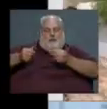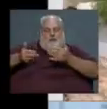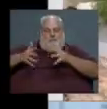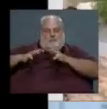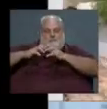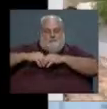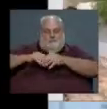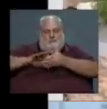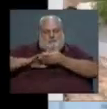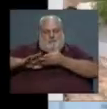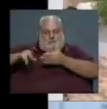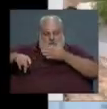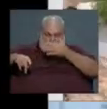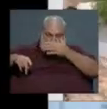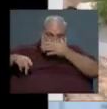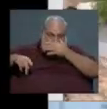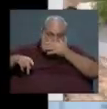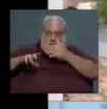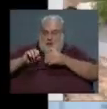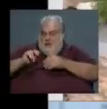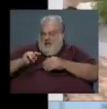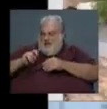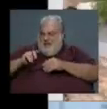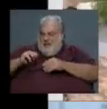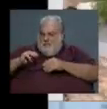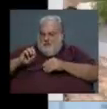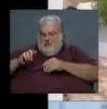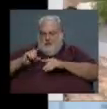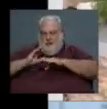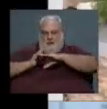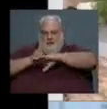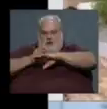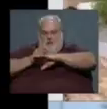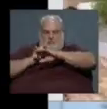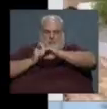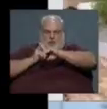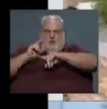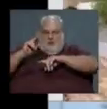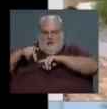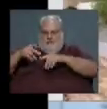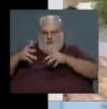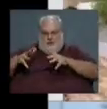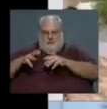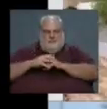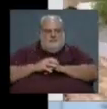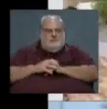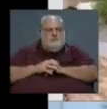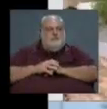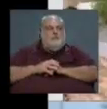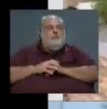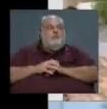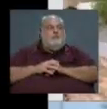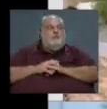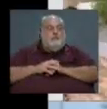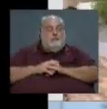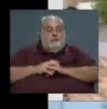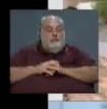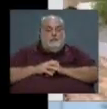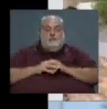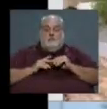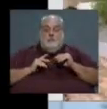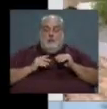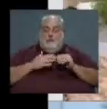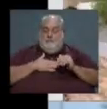Okay. And that was the condemned... Well, not wasn't condemned, but it was the boarded up house. So the concern is, that I've heard, is that people are going